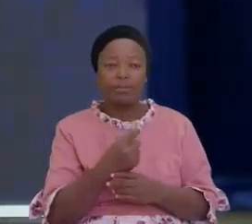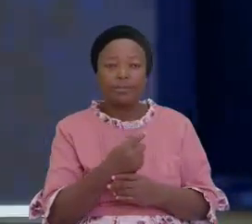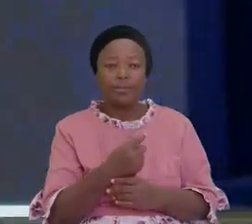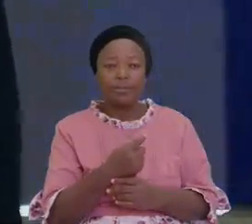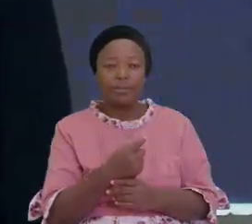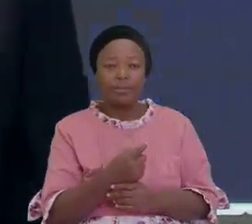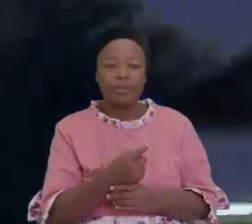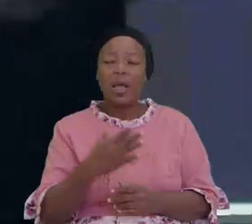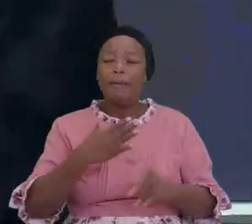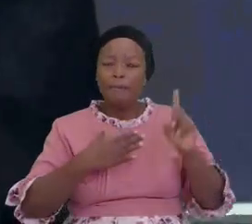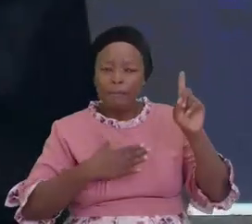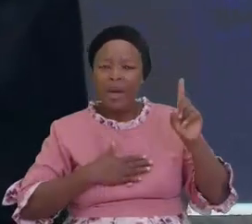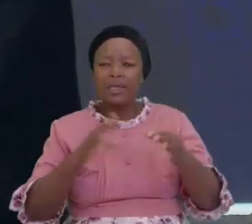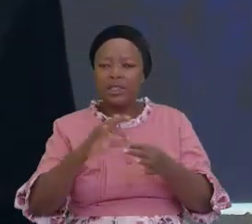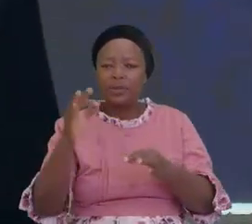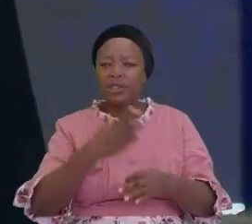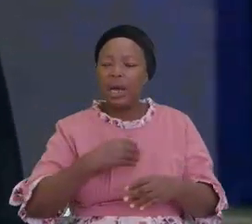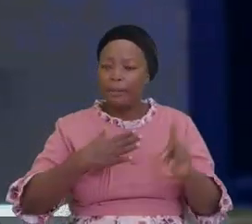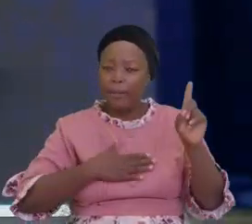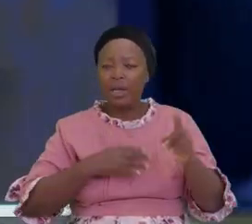My spirit and my word.